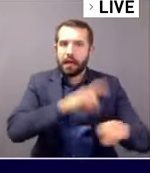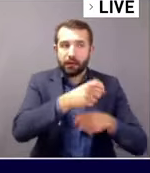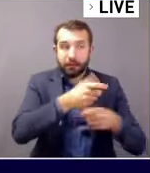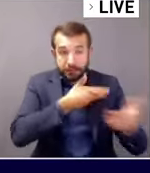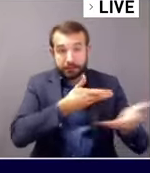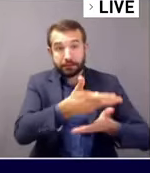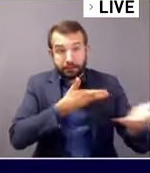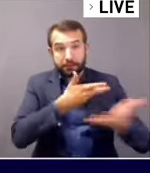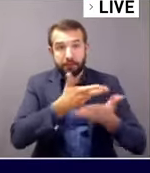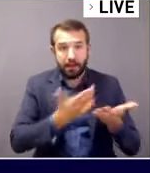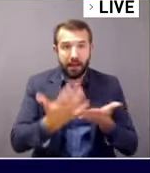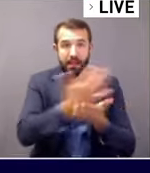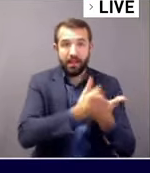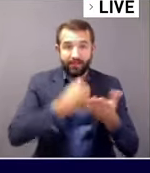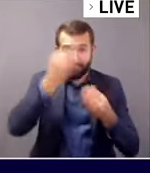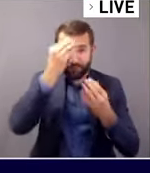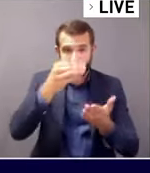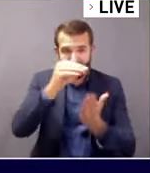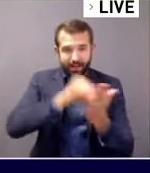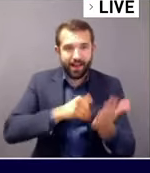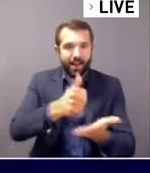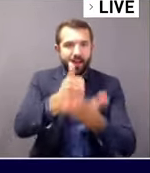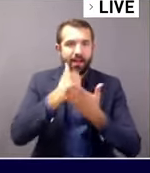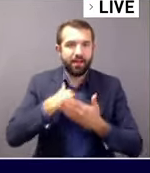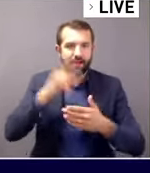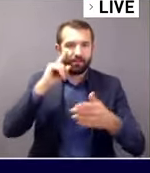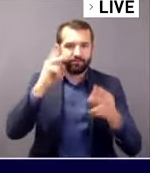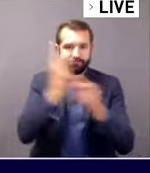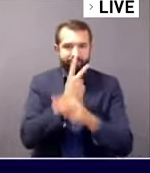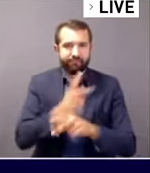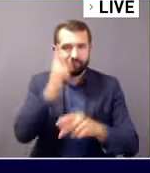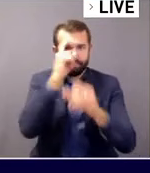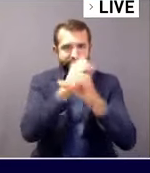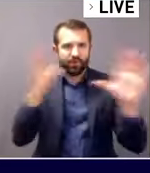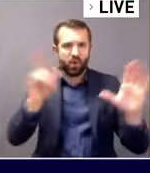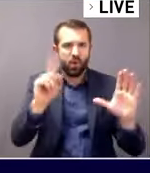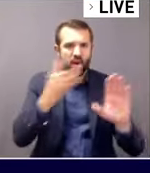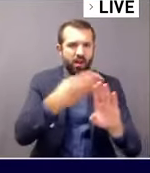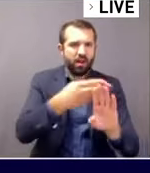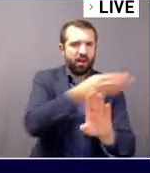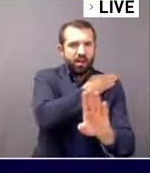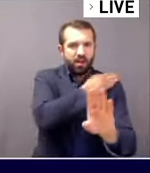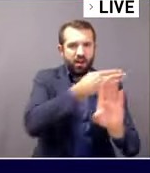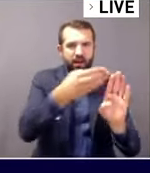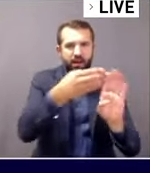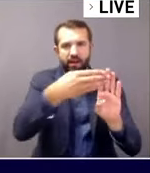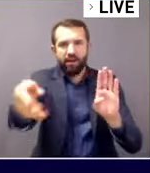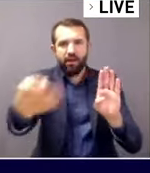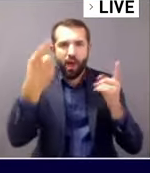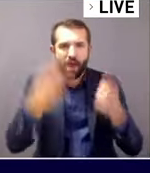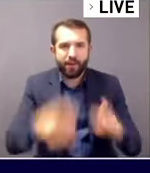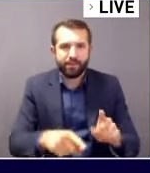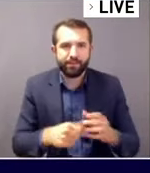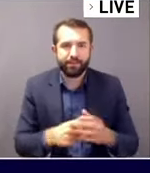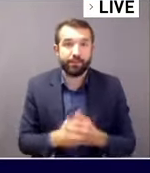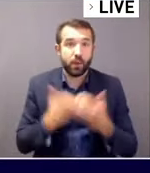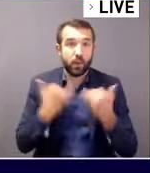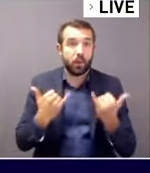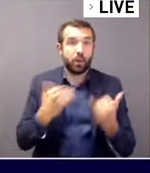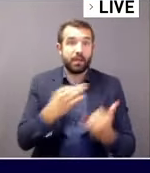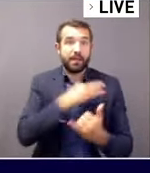Maine CDC right now has nearly 100 people who are working on our contact tracing effort right